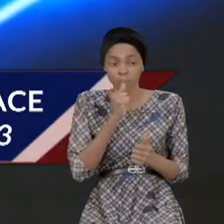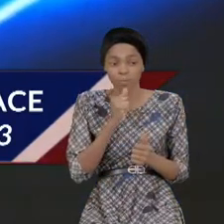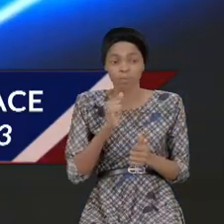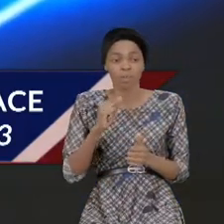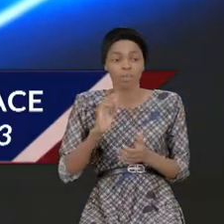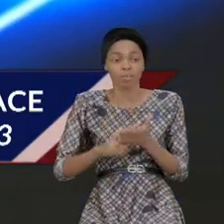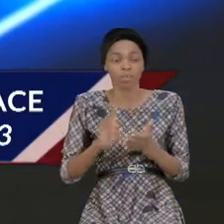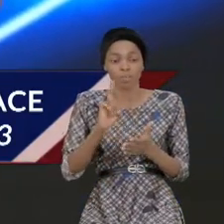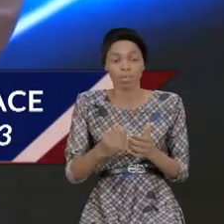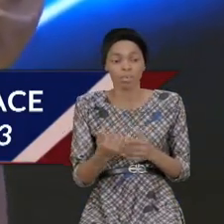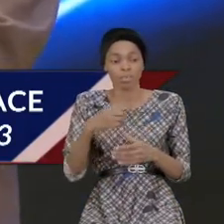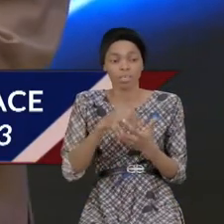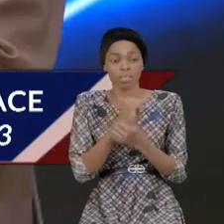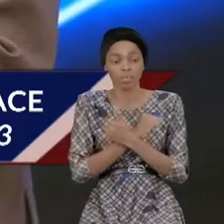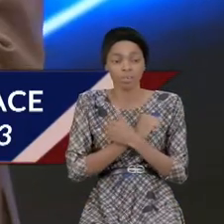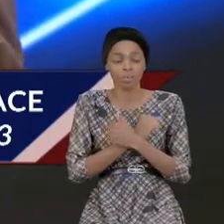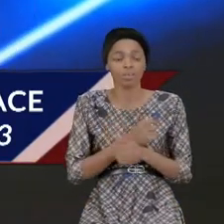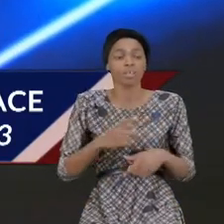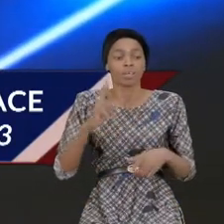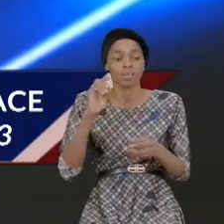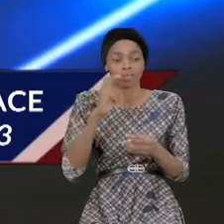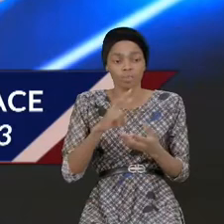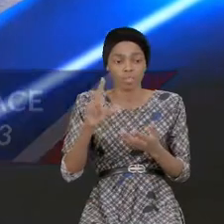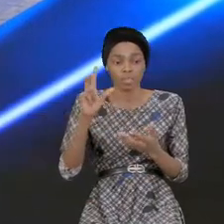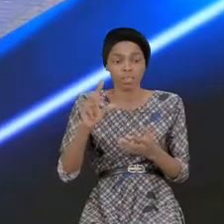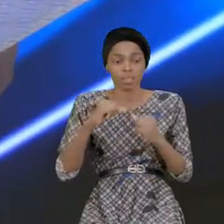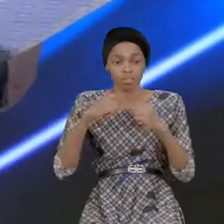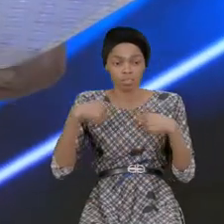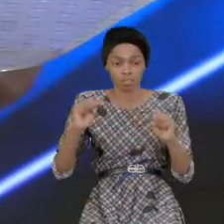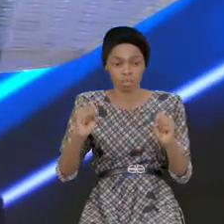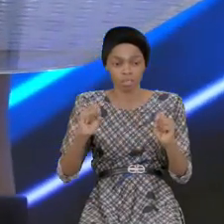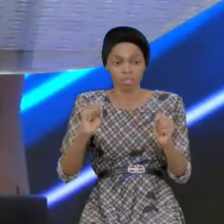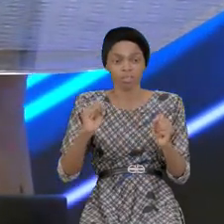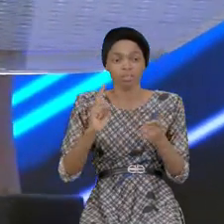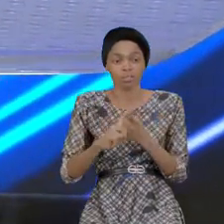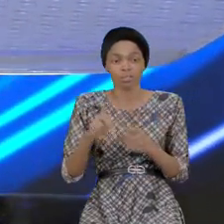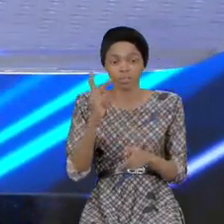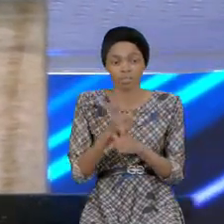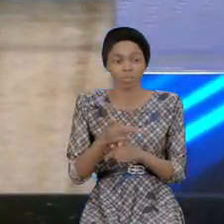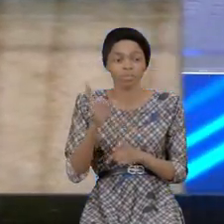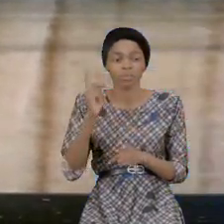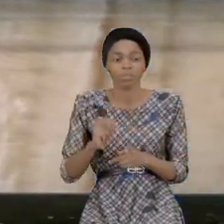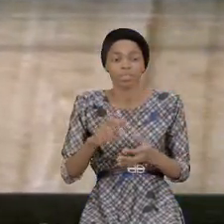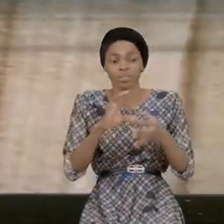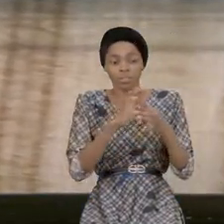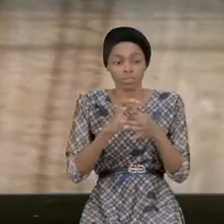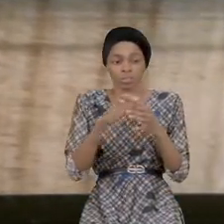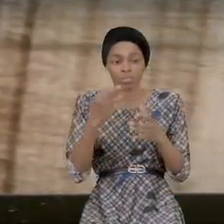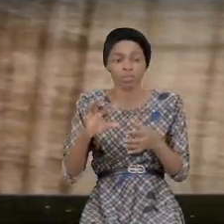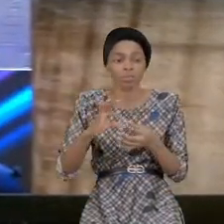it tells us, endeavoring to keep the unity of the Spirit and the bond